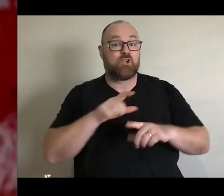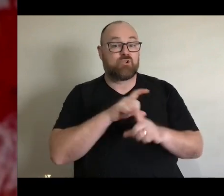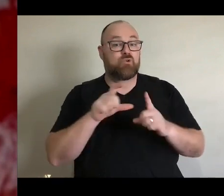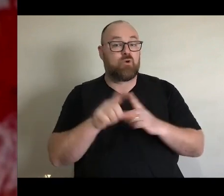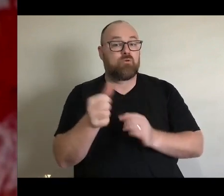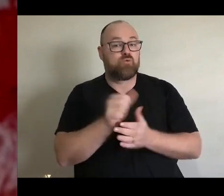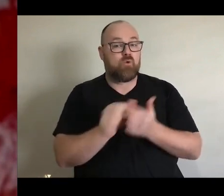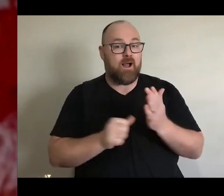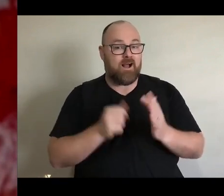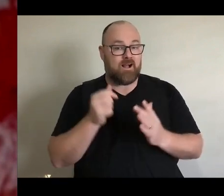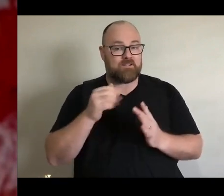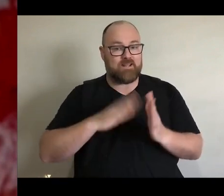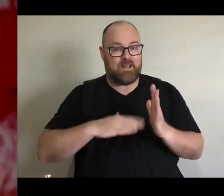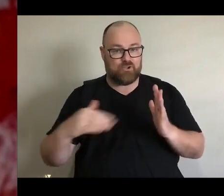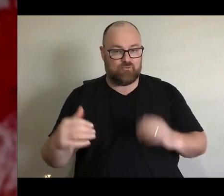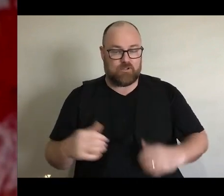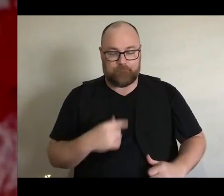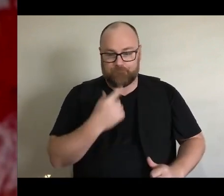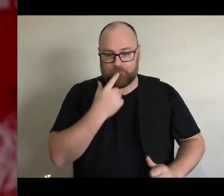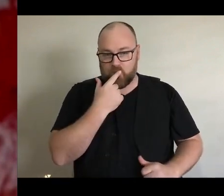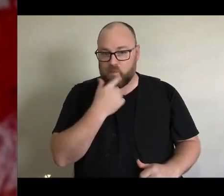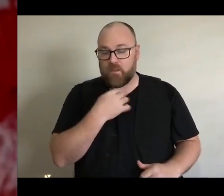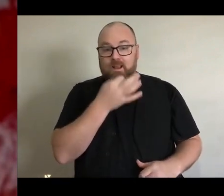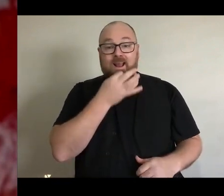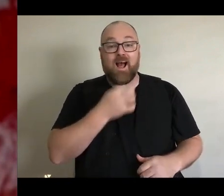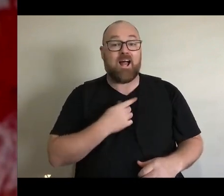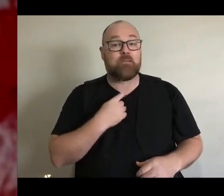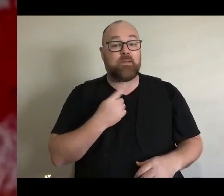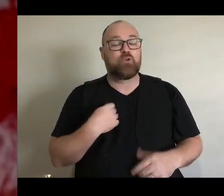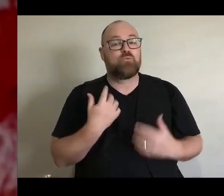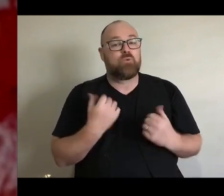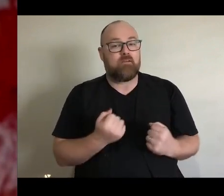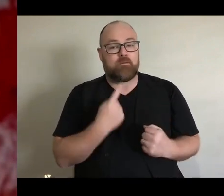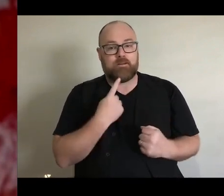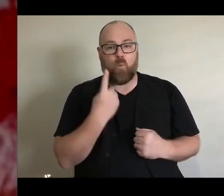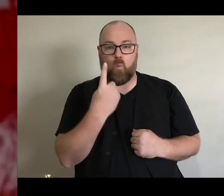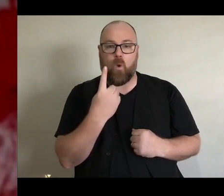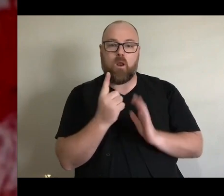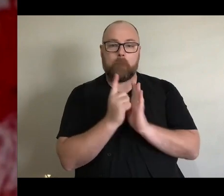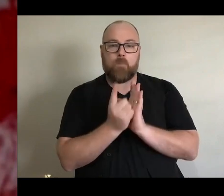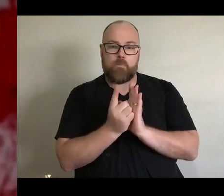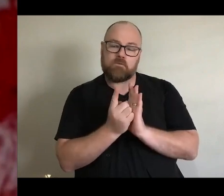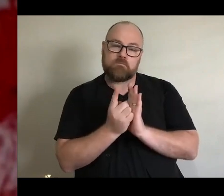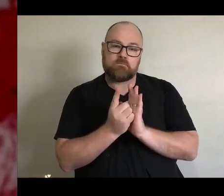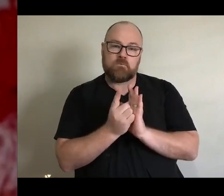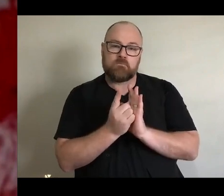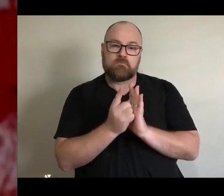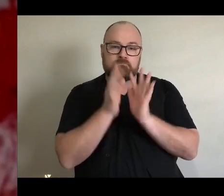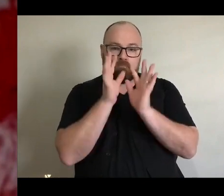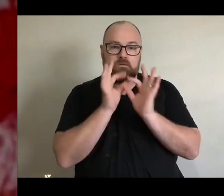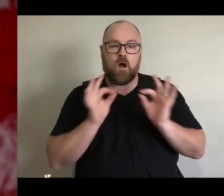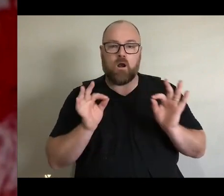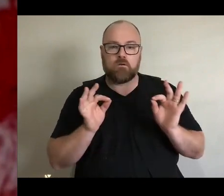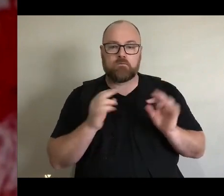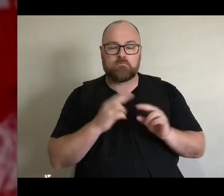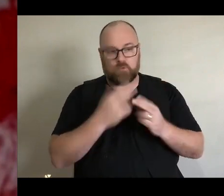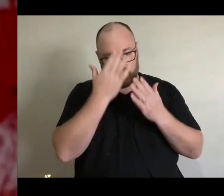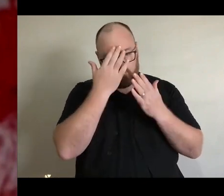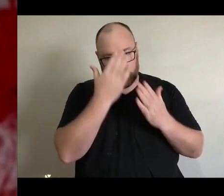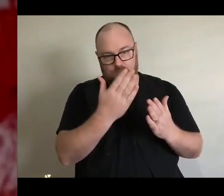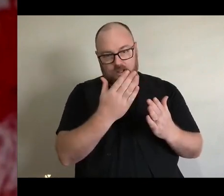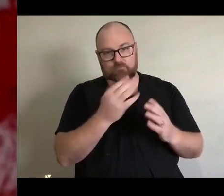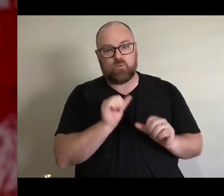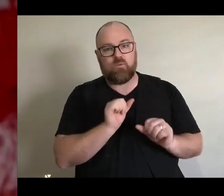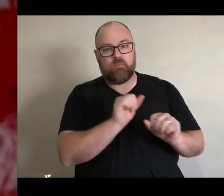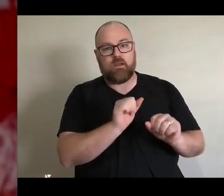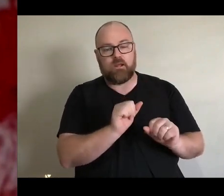and I have been asked to share a moment of silence out of respect for this person's passing. So if you join